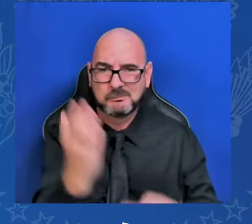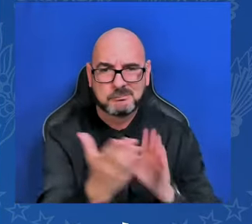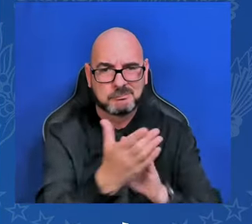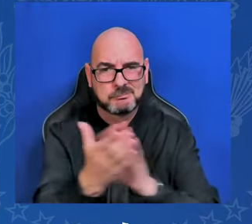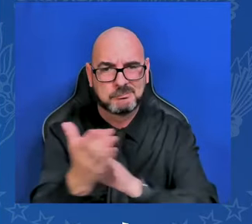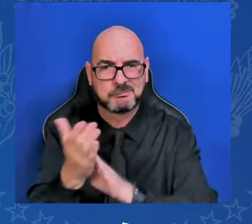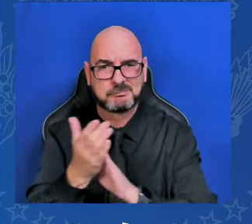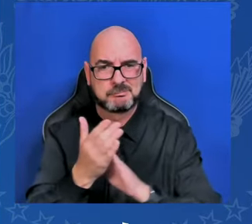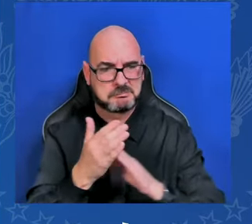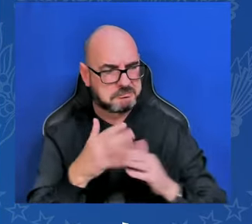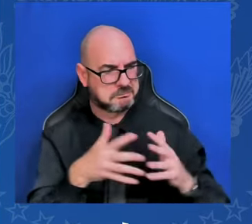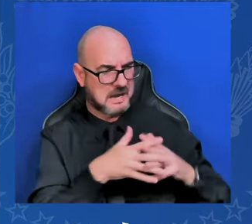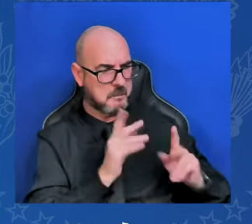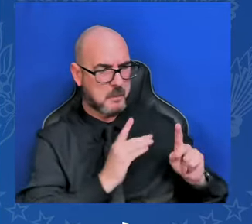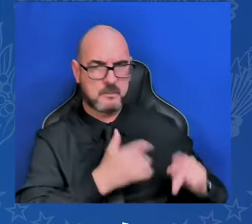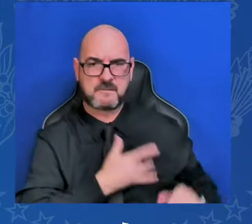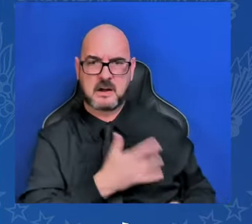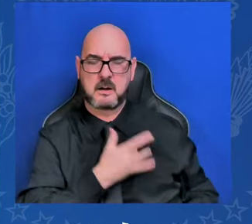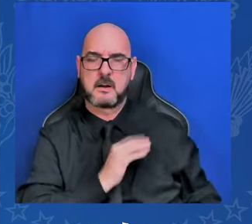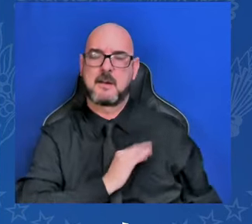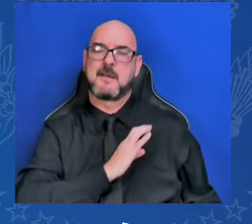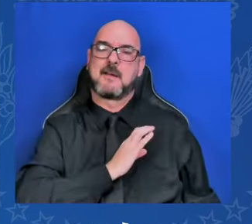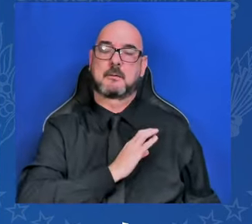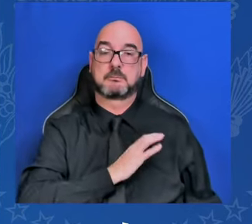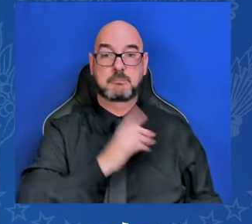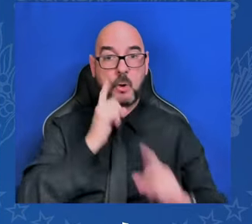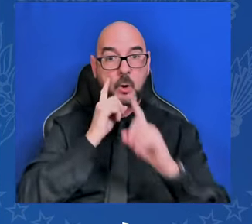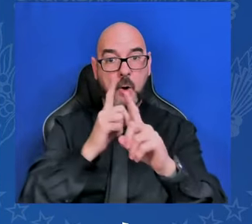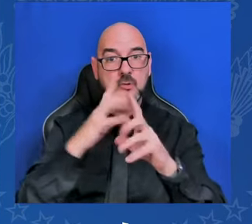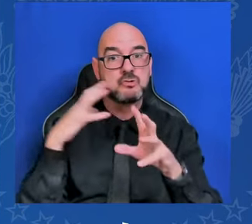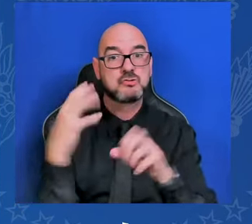think. That brings me to the second point.